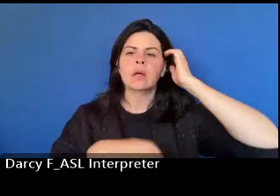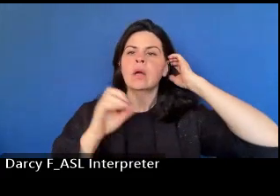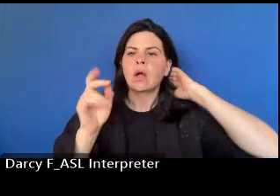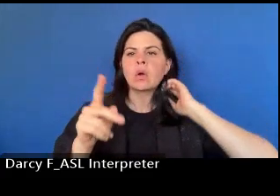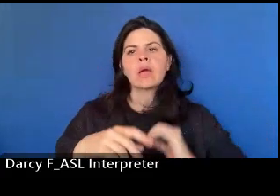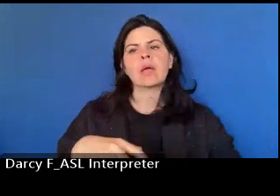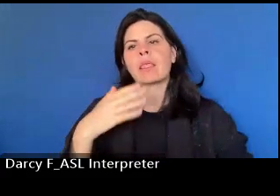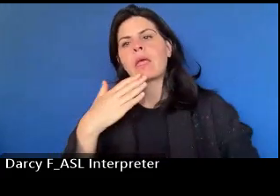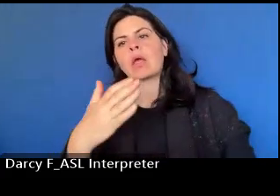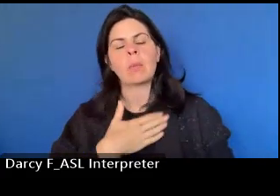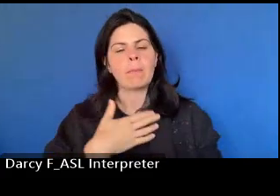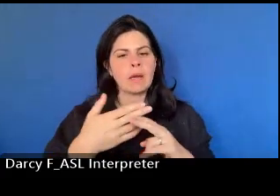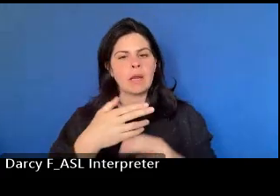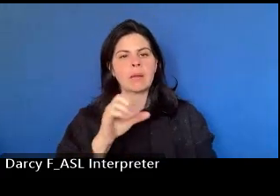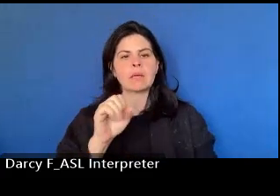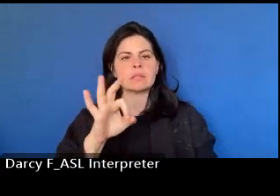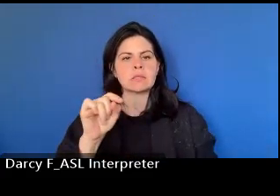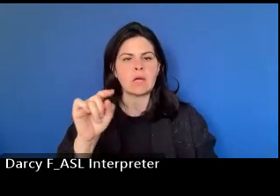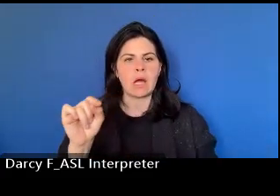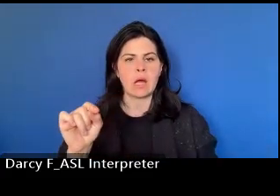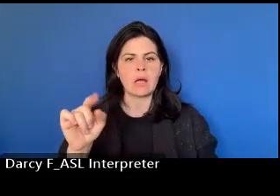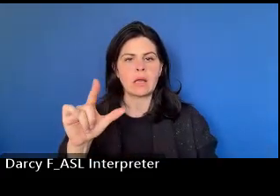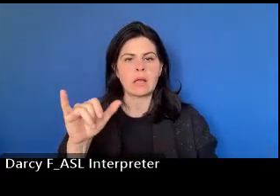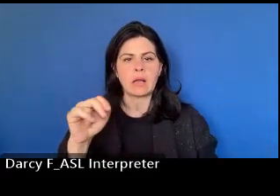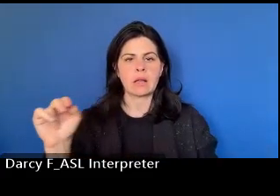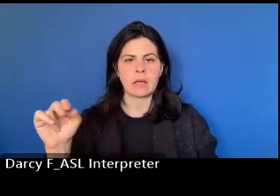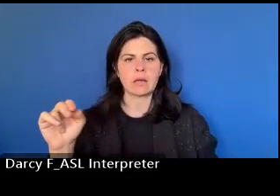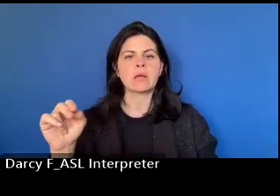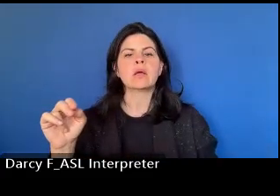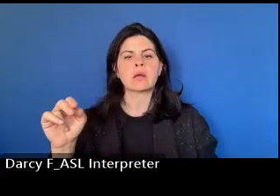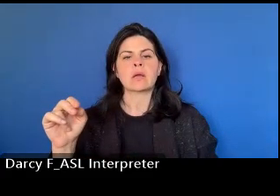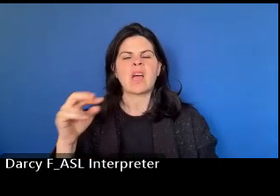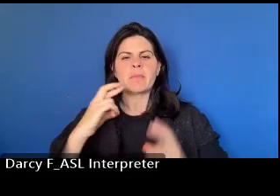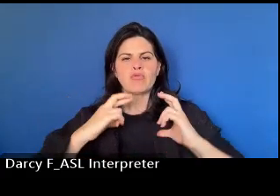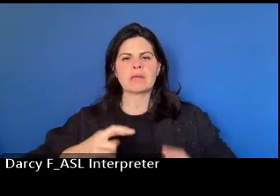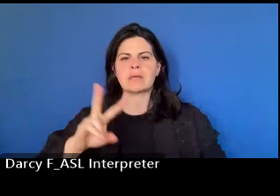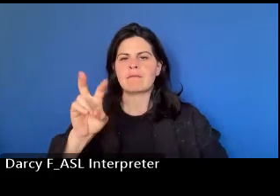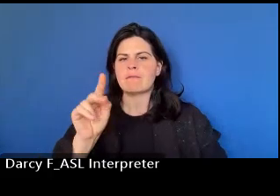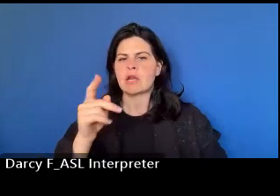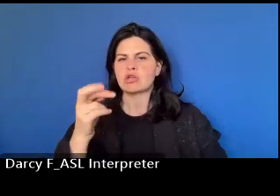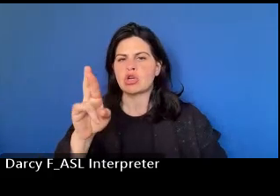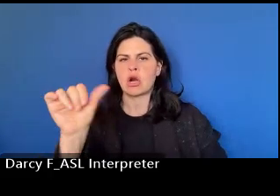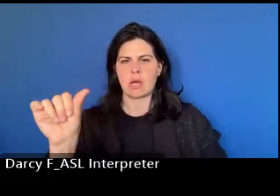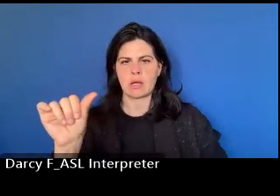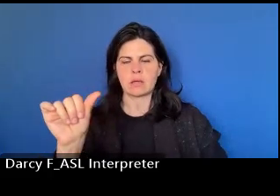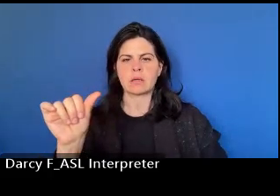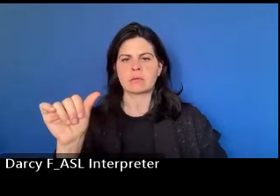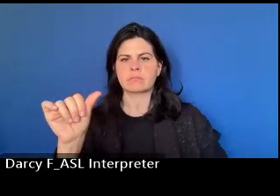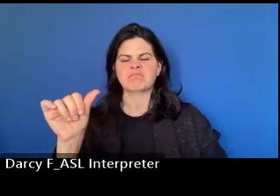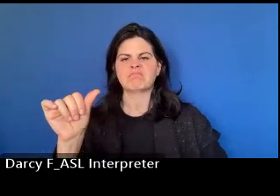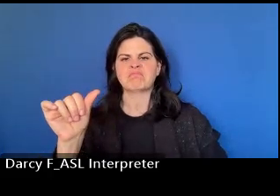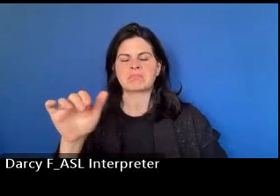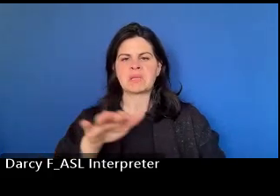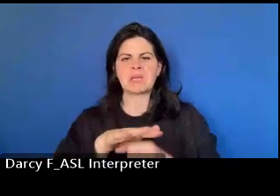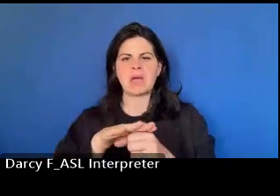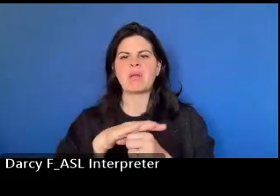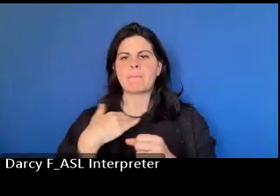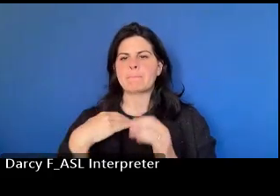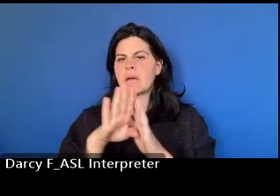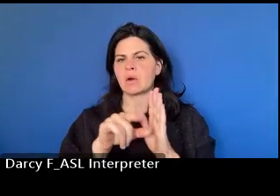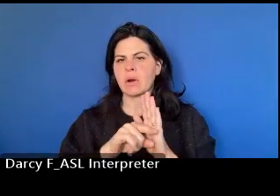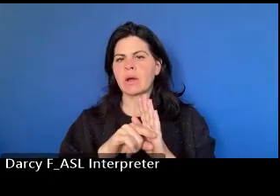thank you. My name is Scott Lynn. I'm a resident of Ventura County. I come with a background, both undergraduate and graduate degrees